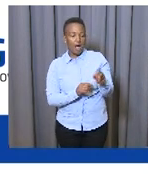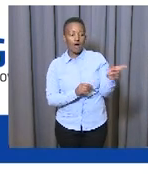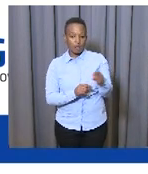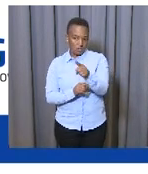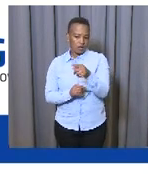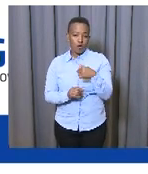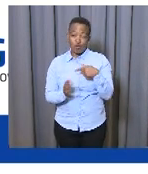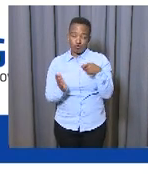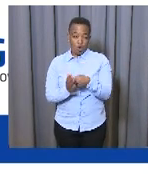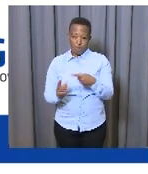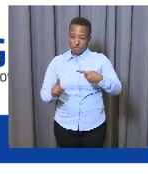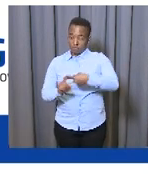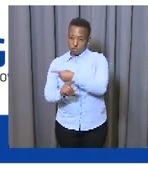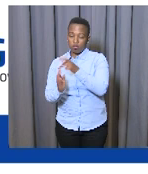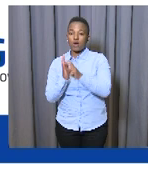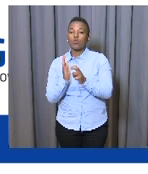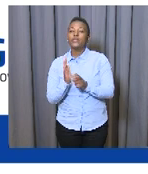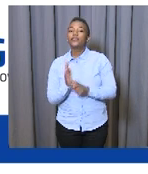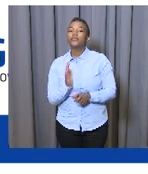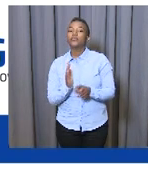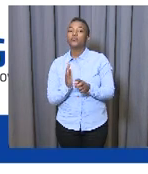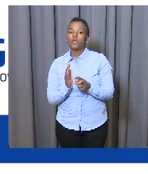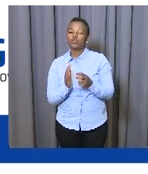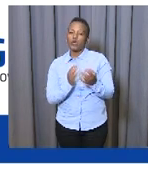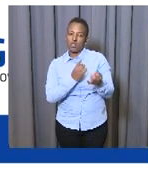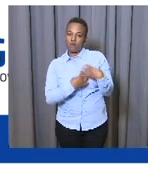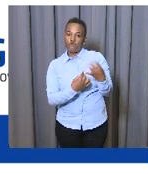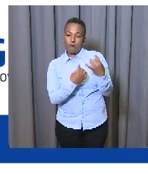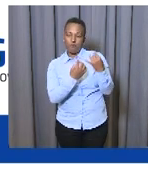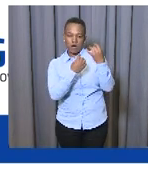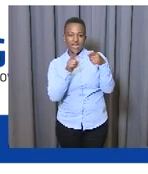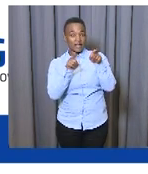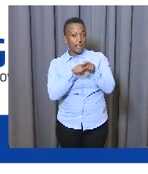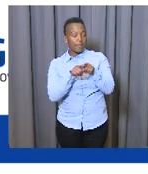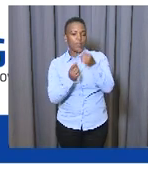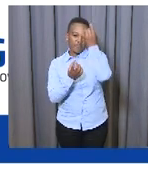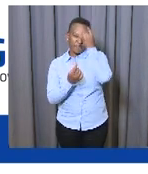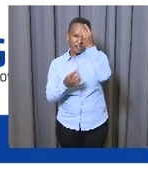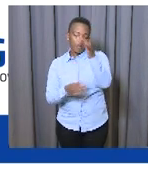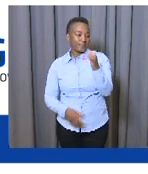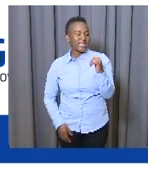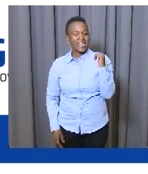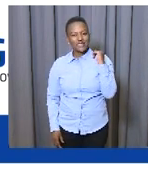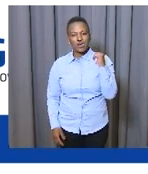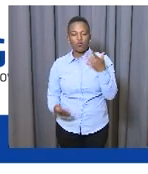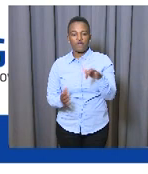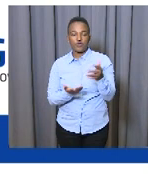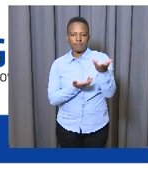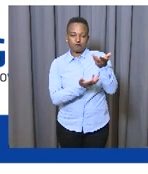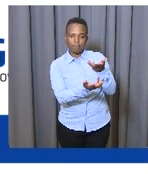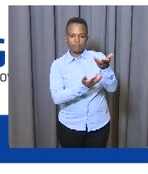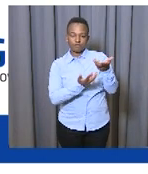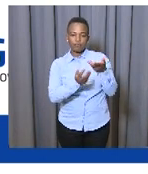not complying. So we do that. And I must give you feedback. Yesterday's interaction by our